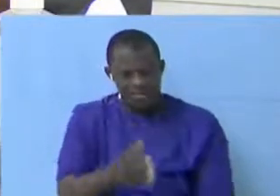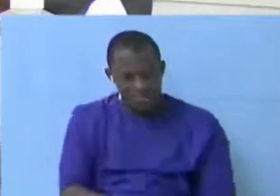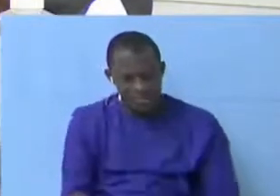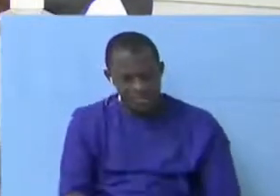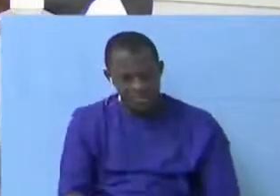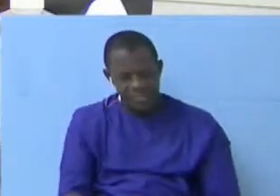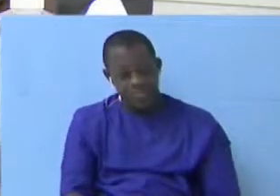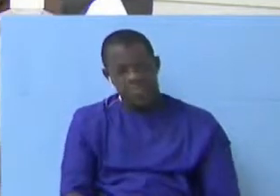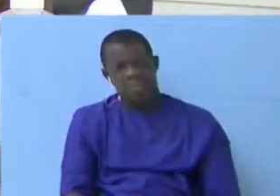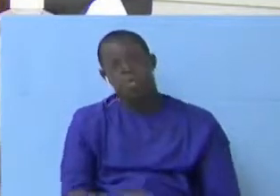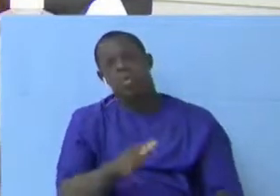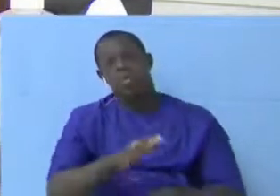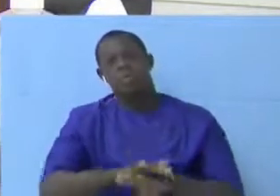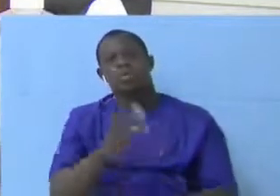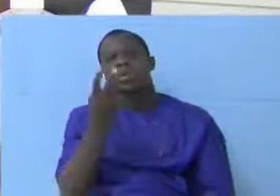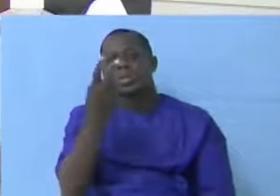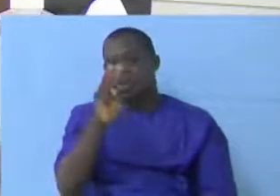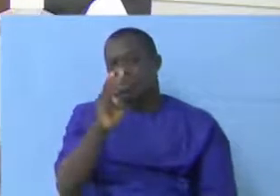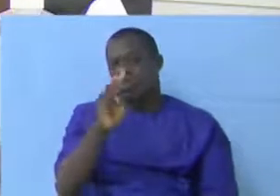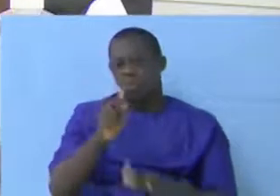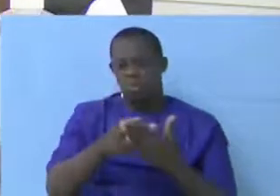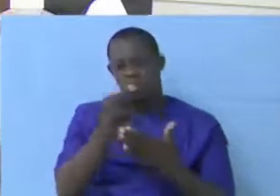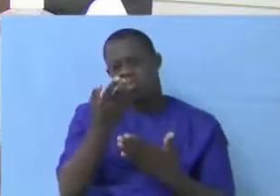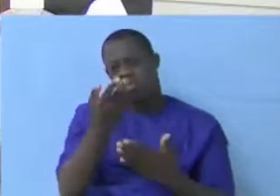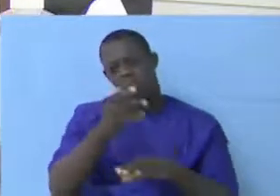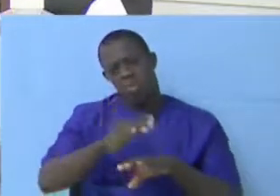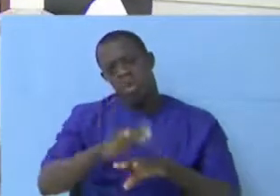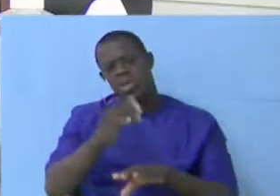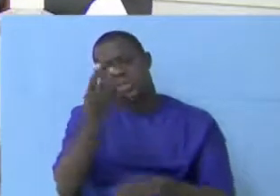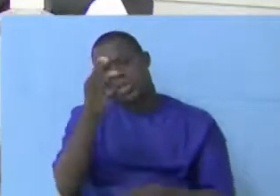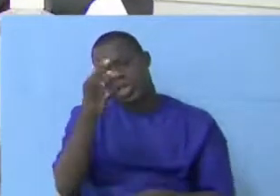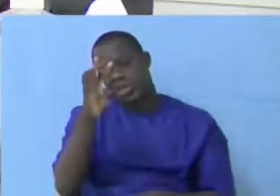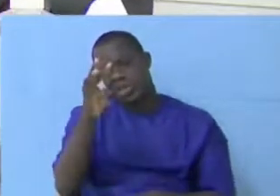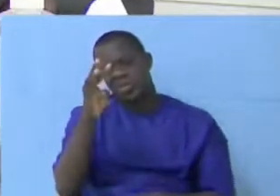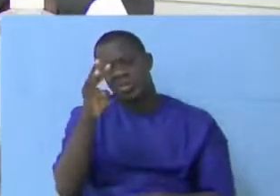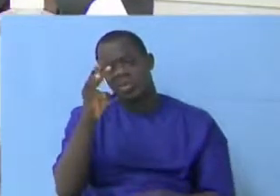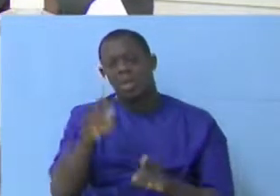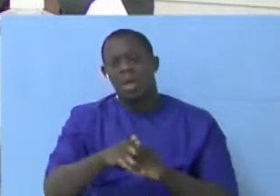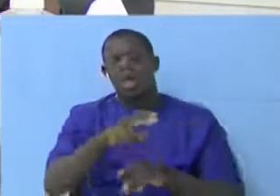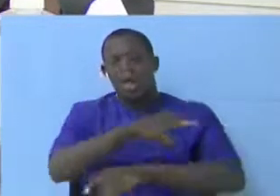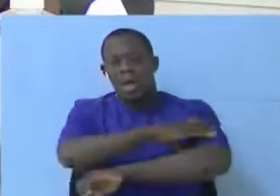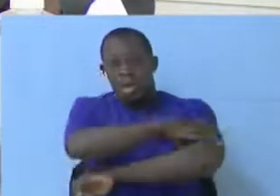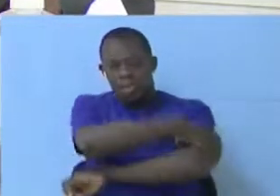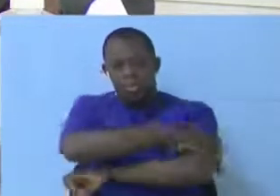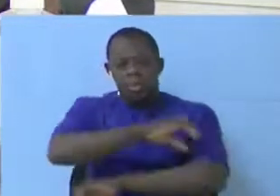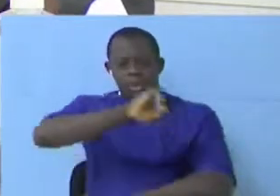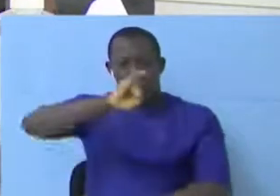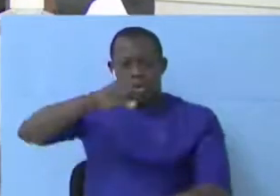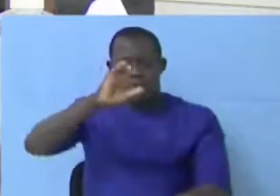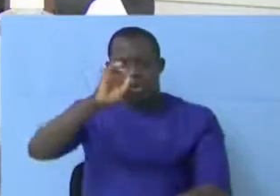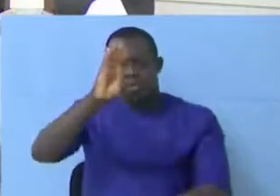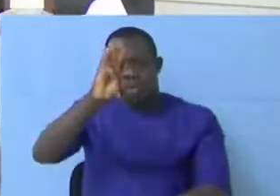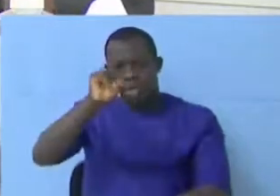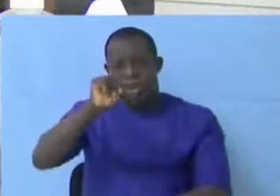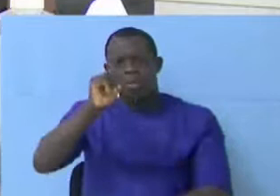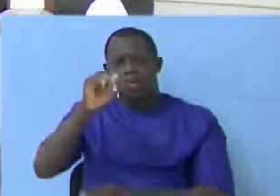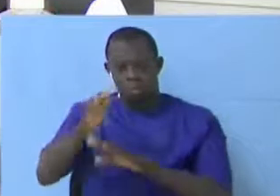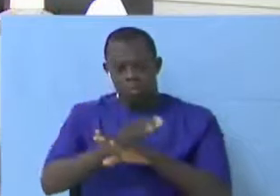on the second or on the third, Captain Job also was brought. And someone